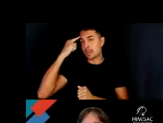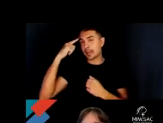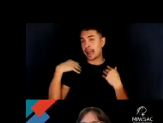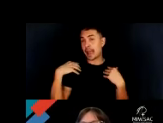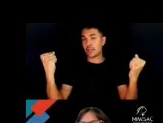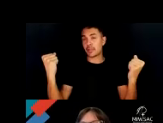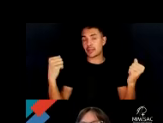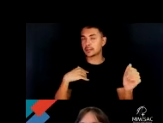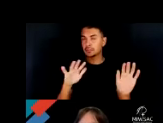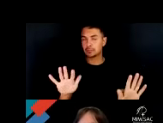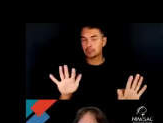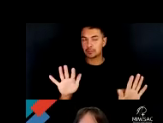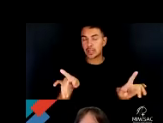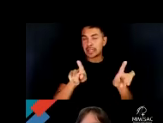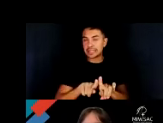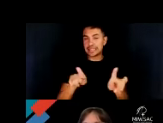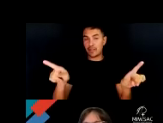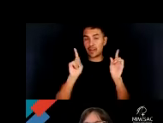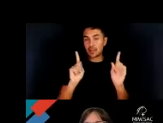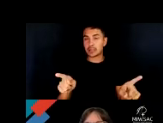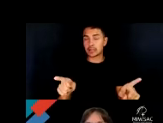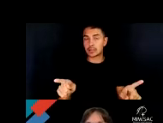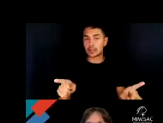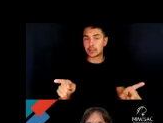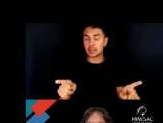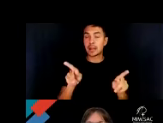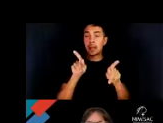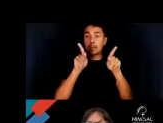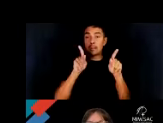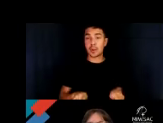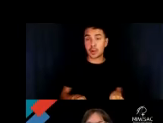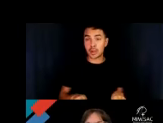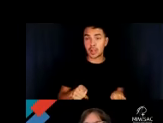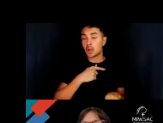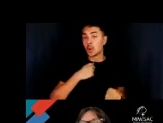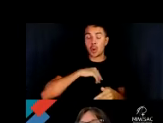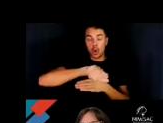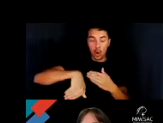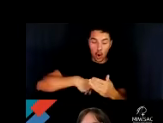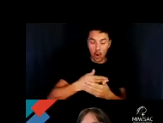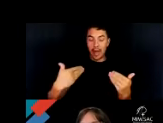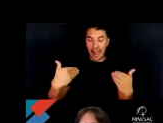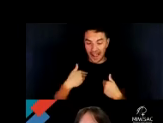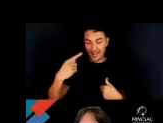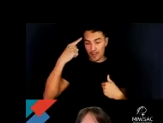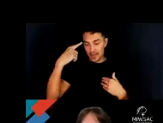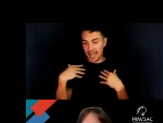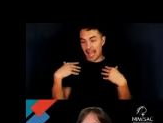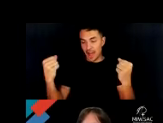that they're two separate things that we're talking about, right? Like a person, we all have mental health and